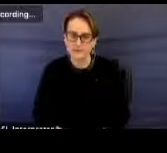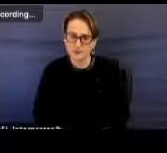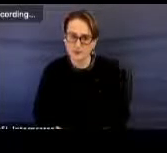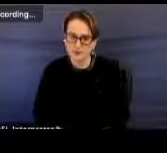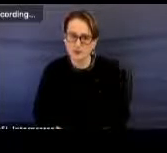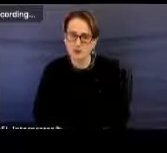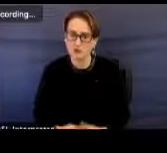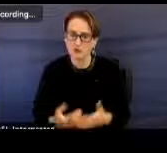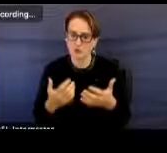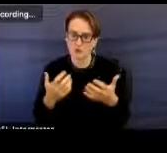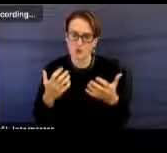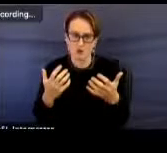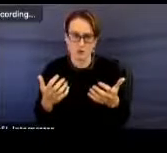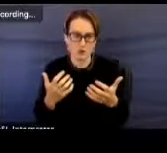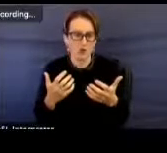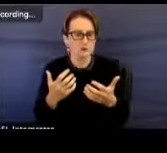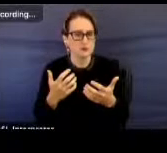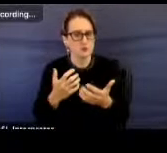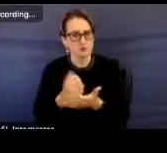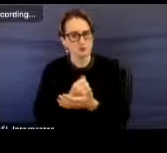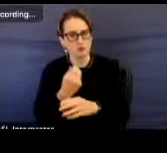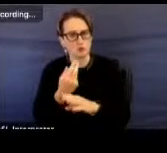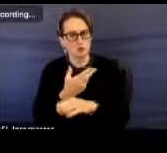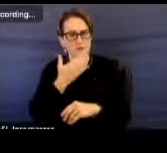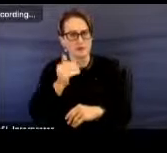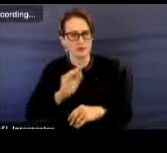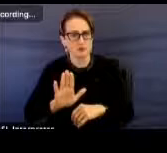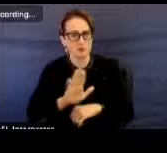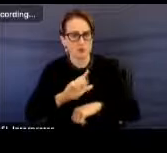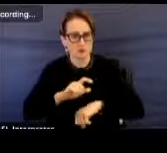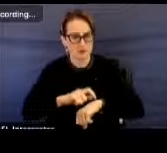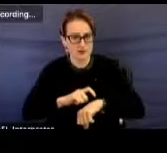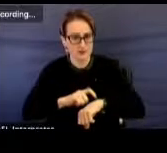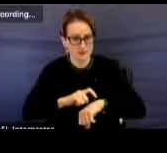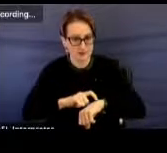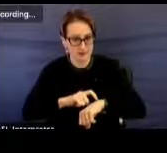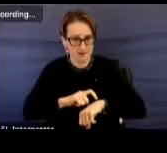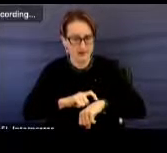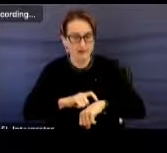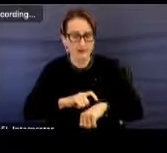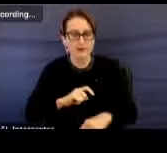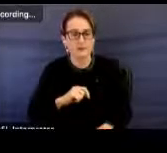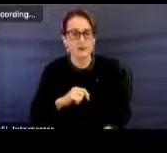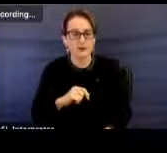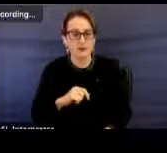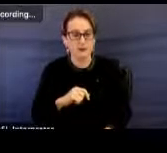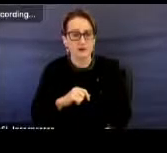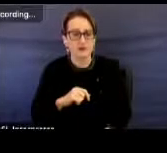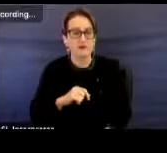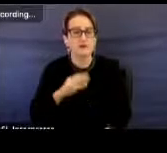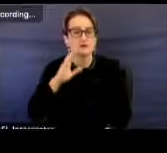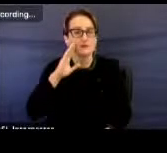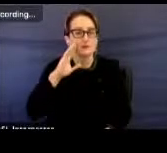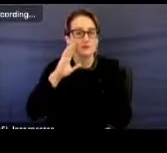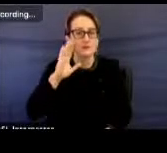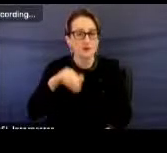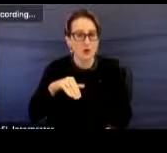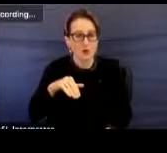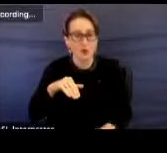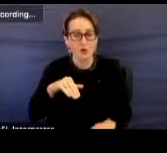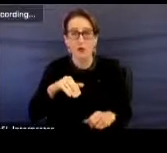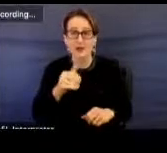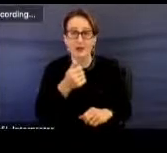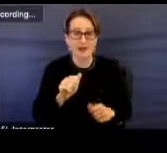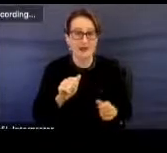of time. I want you all to, as you all know, we have to incorporate Department of General Services in substantive